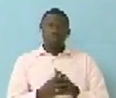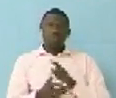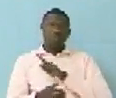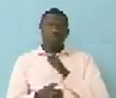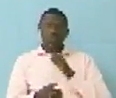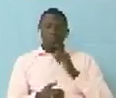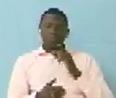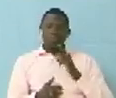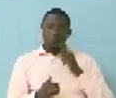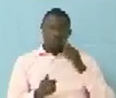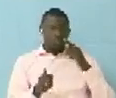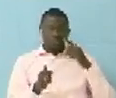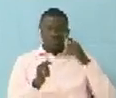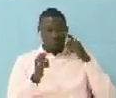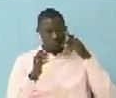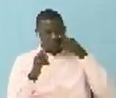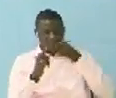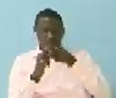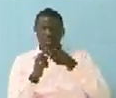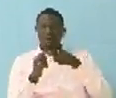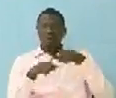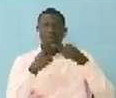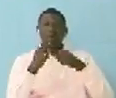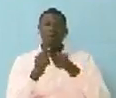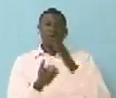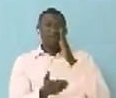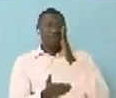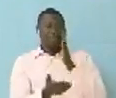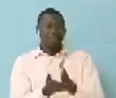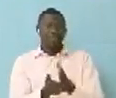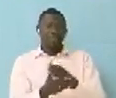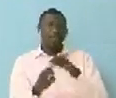should rely on realities.